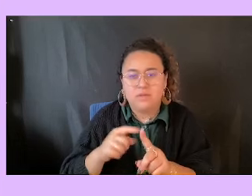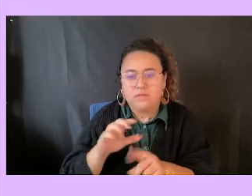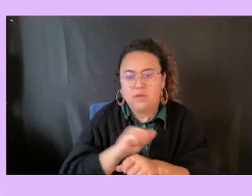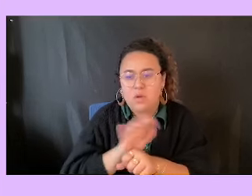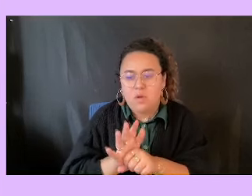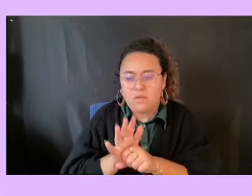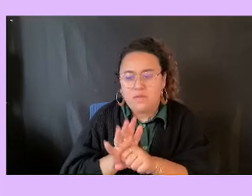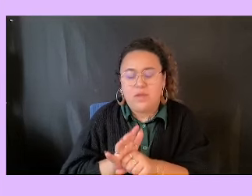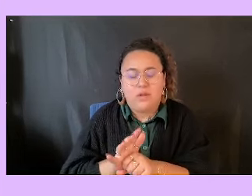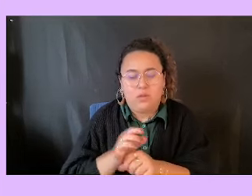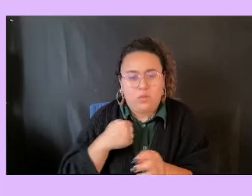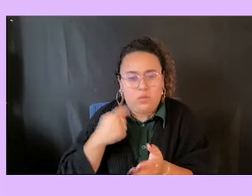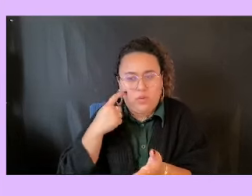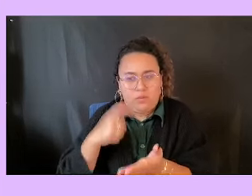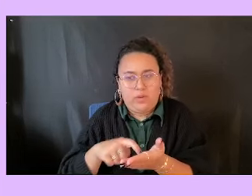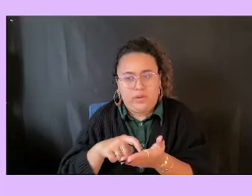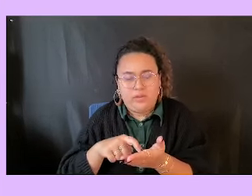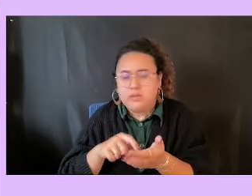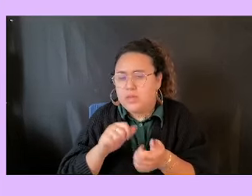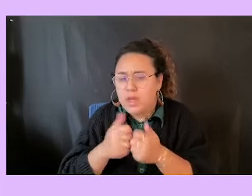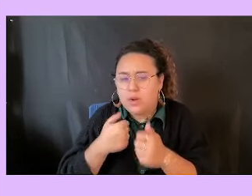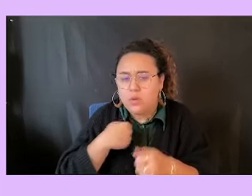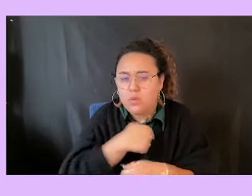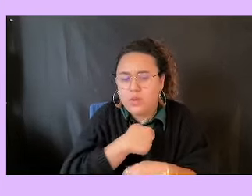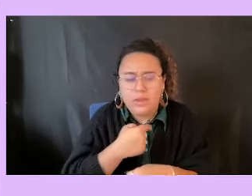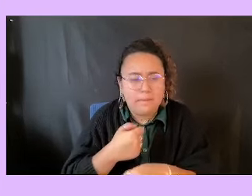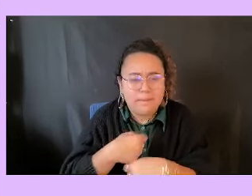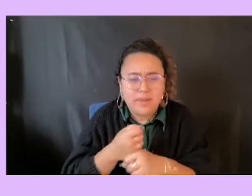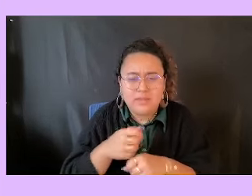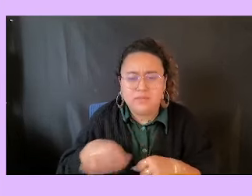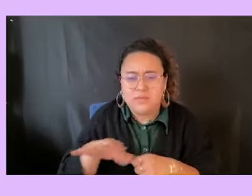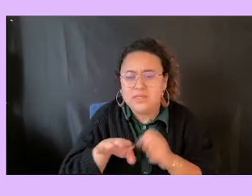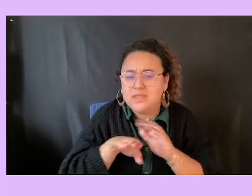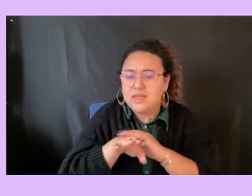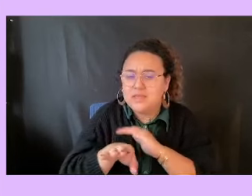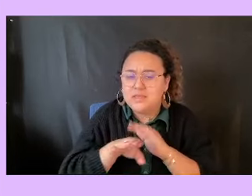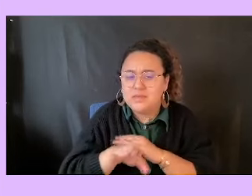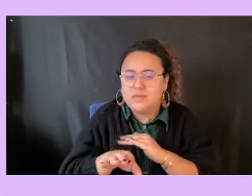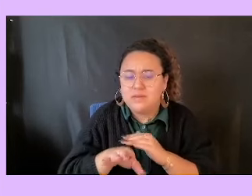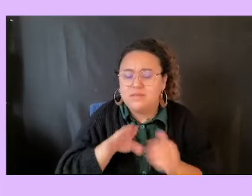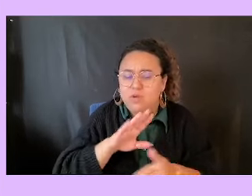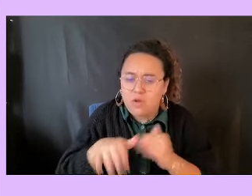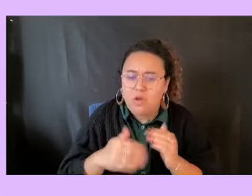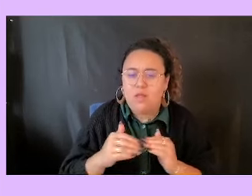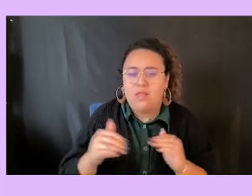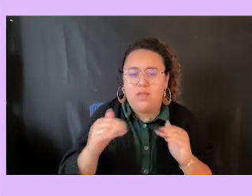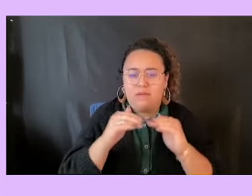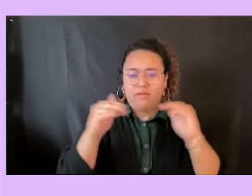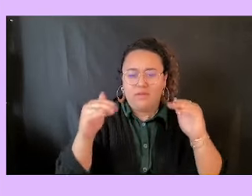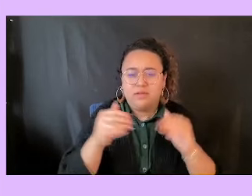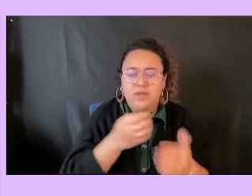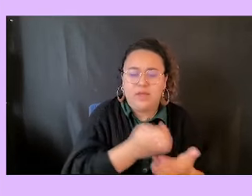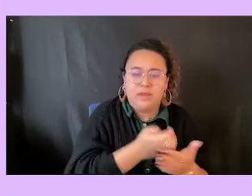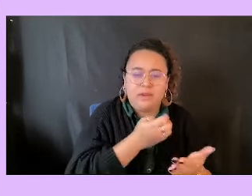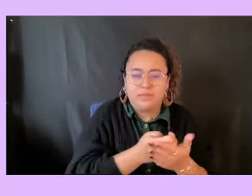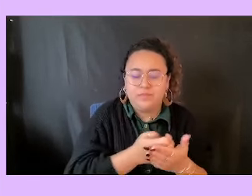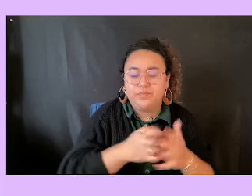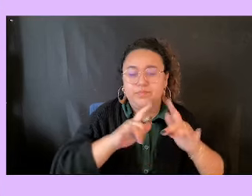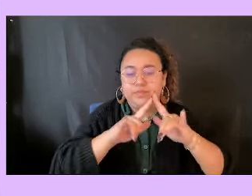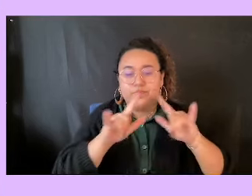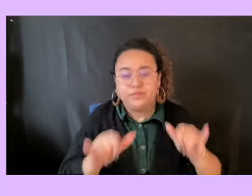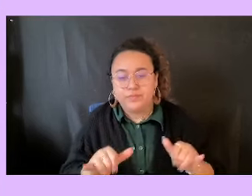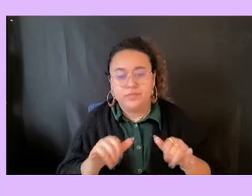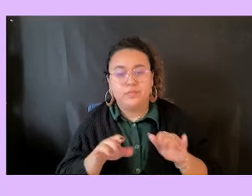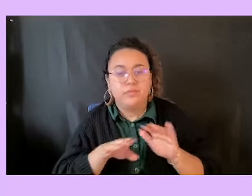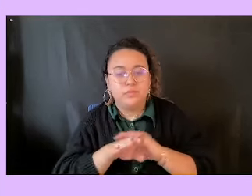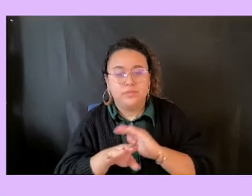we making space that is accessible at all levels, you know, accessible economically, but also accessible